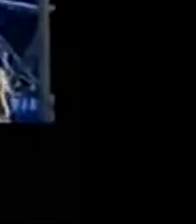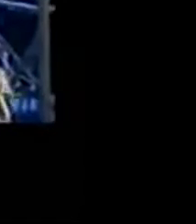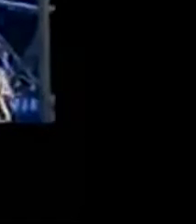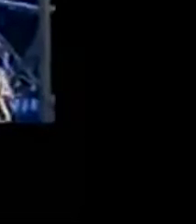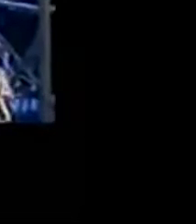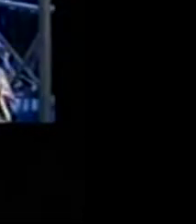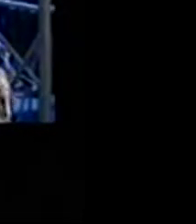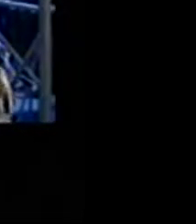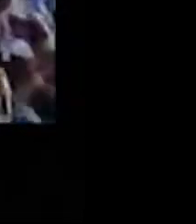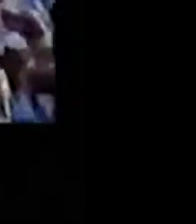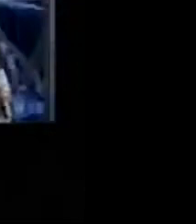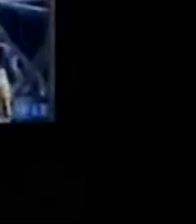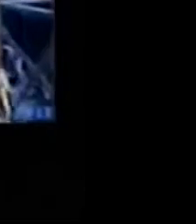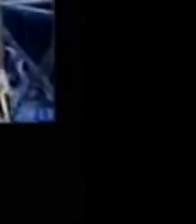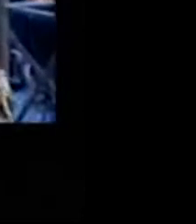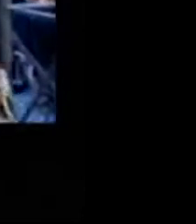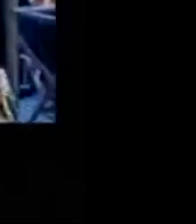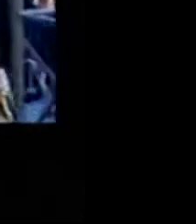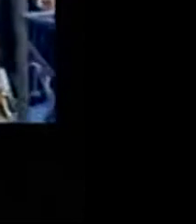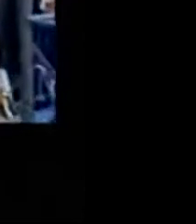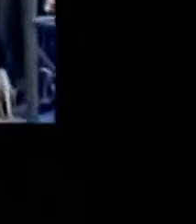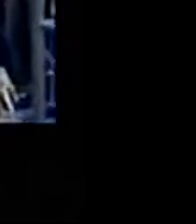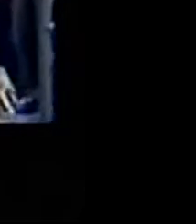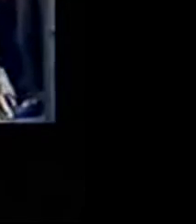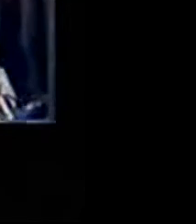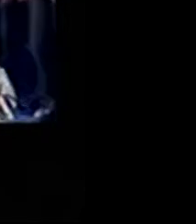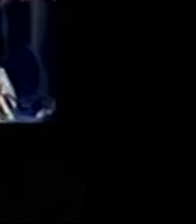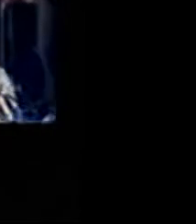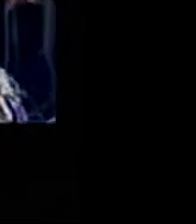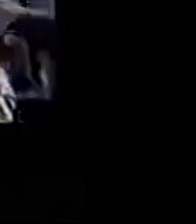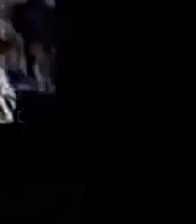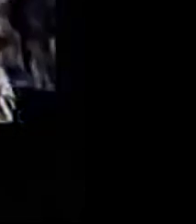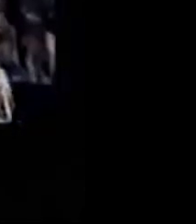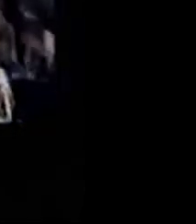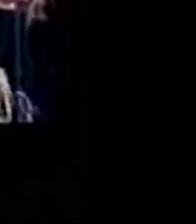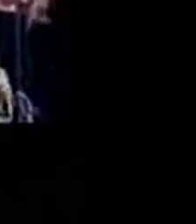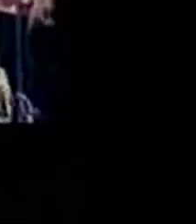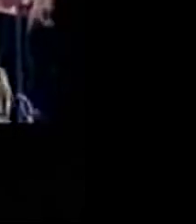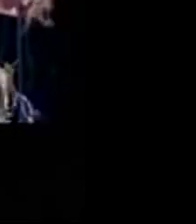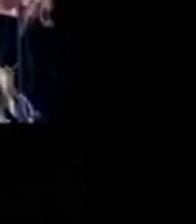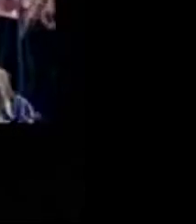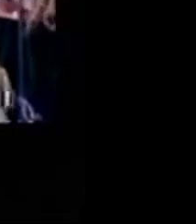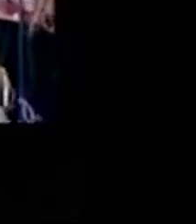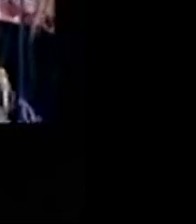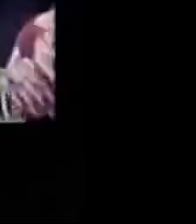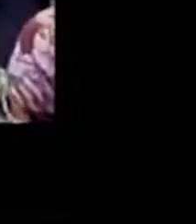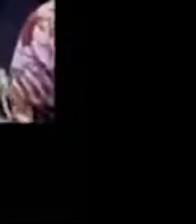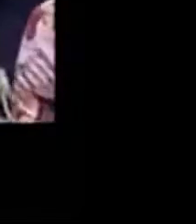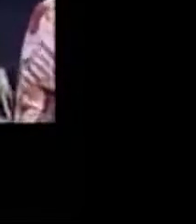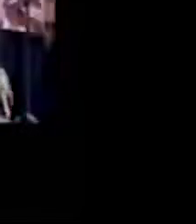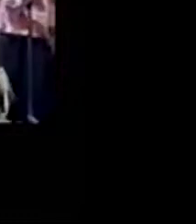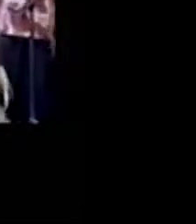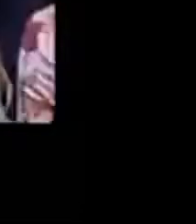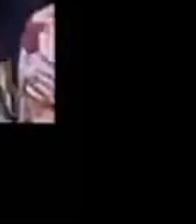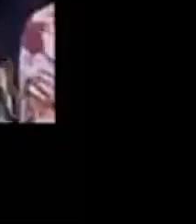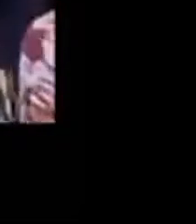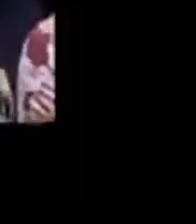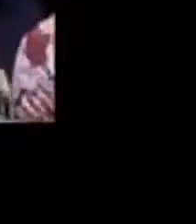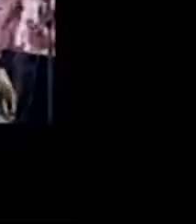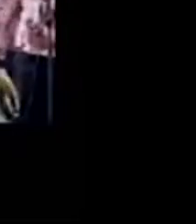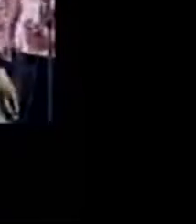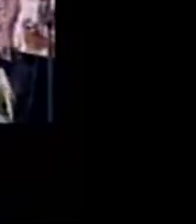Is Your Night the Lord will bless you the Lord will heal you